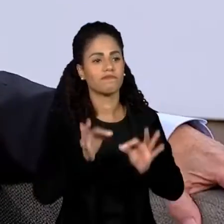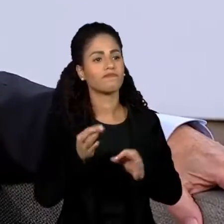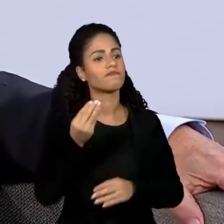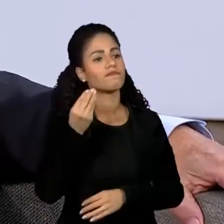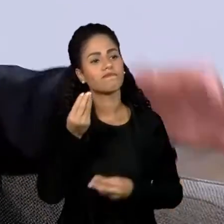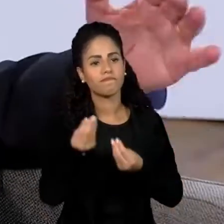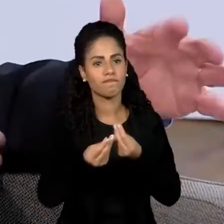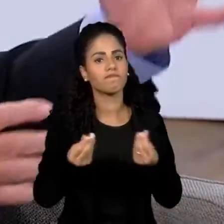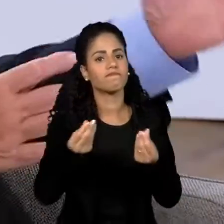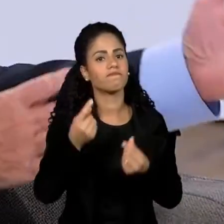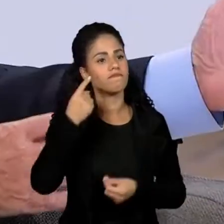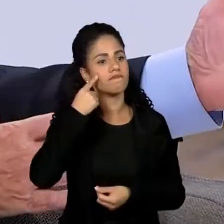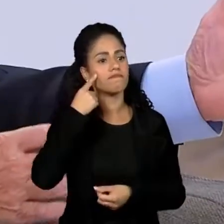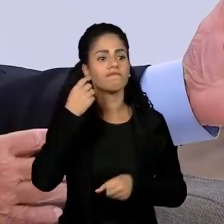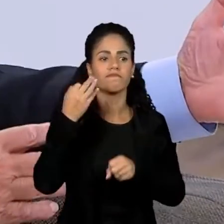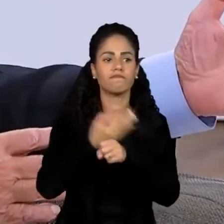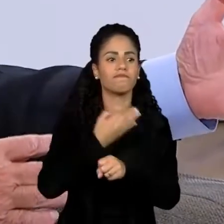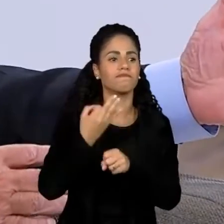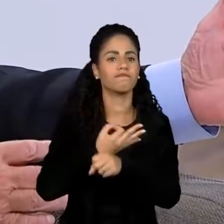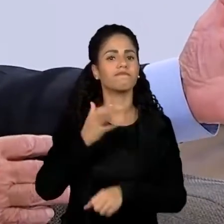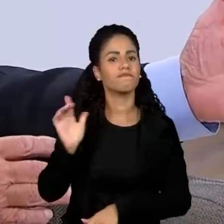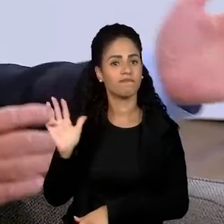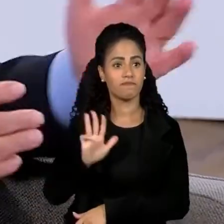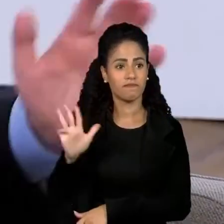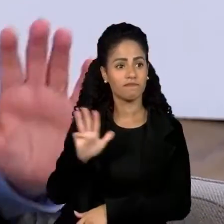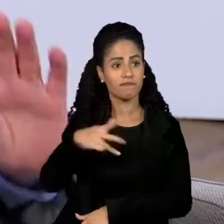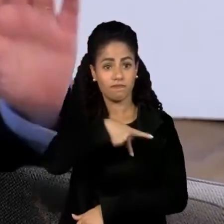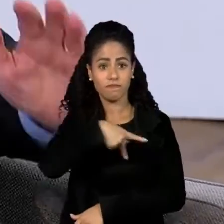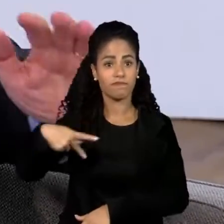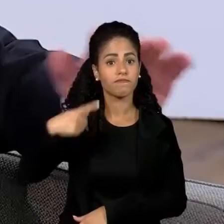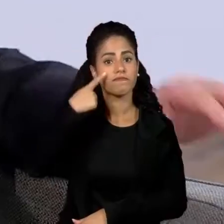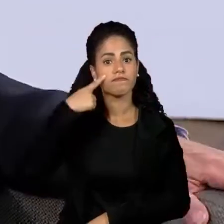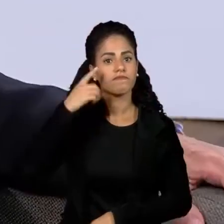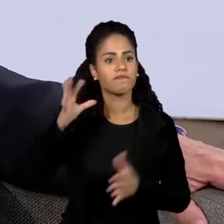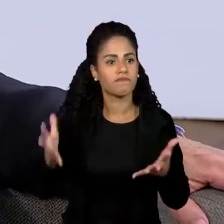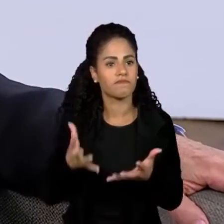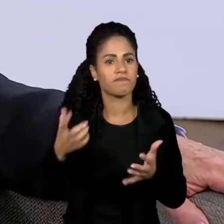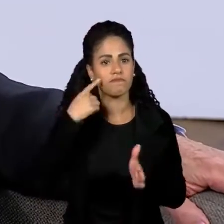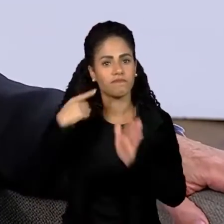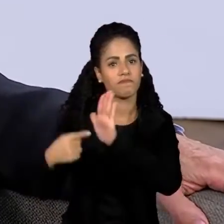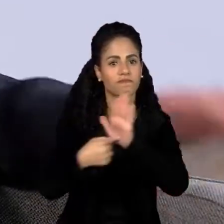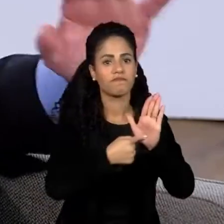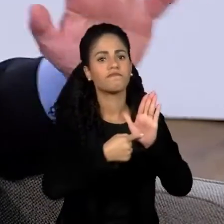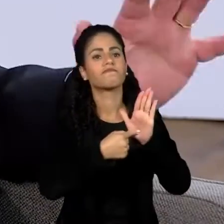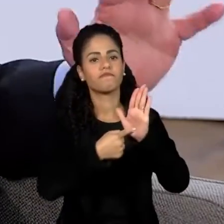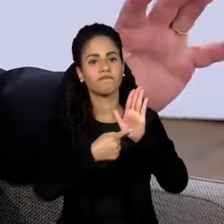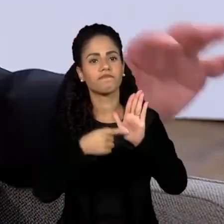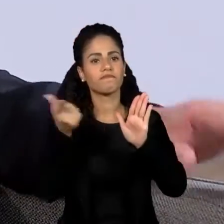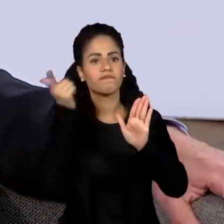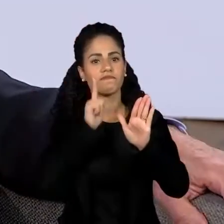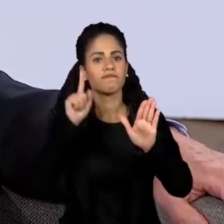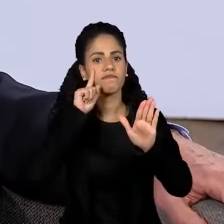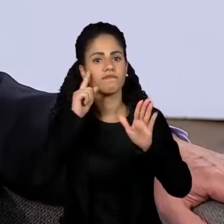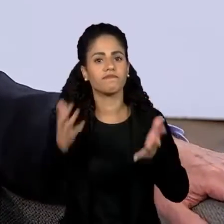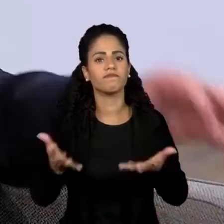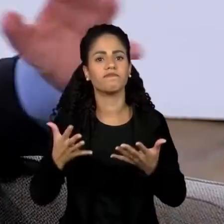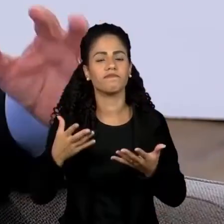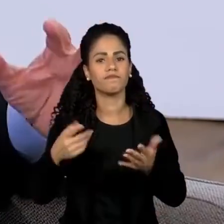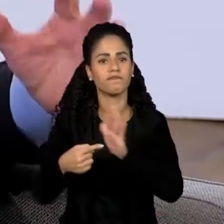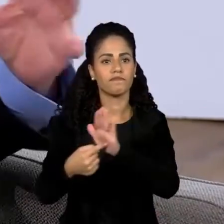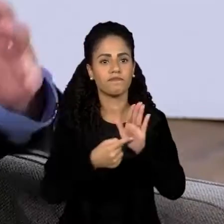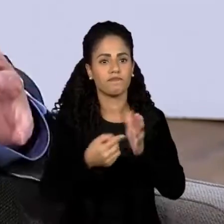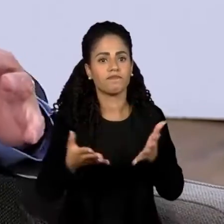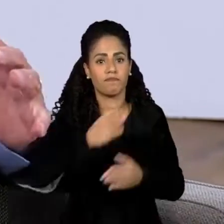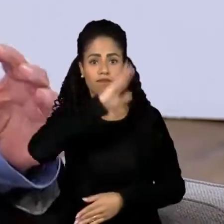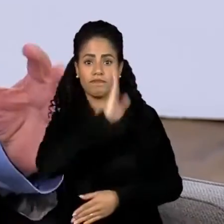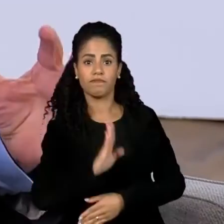excited about is President Lula is regaining and pushing the momentum. And it's really exciting to